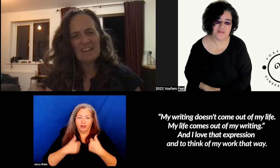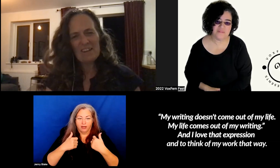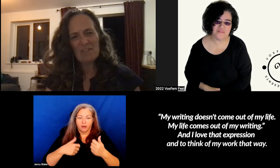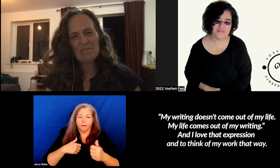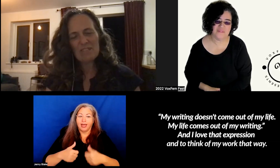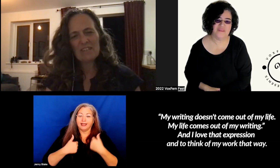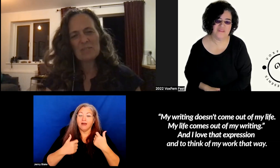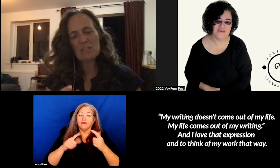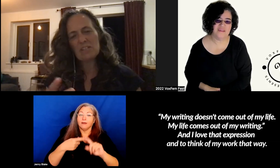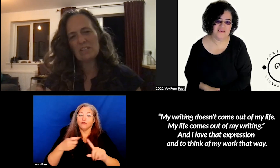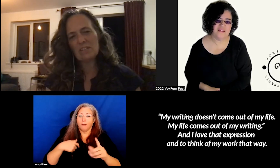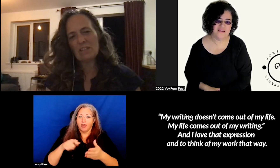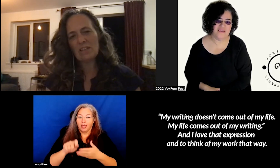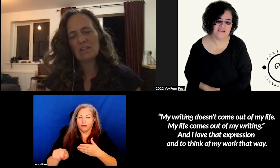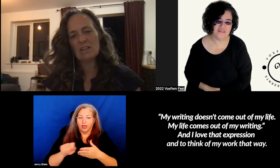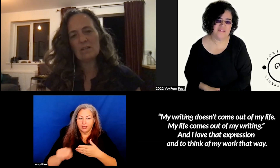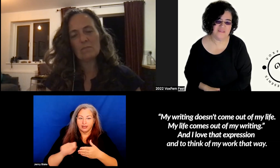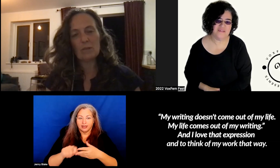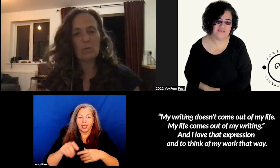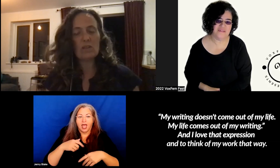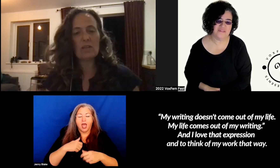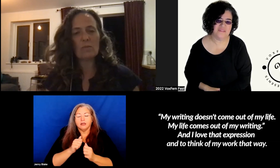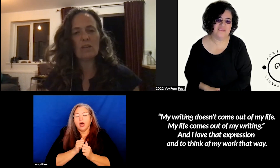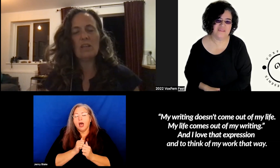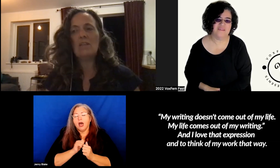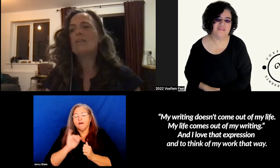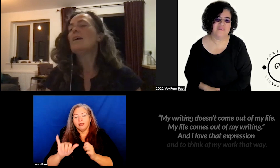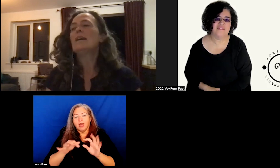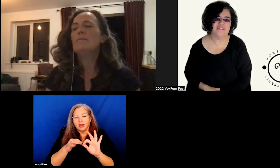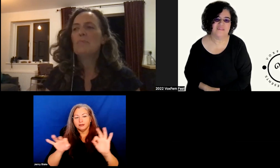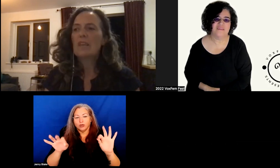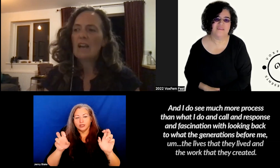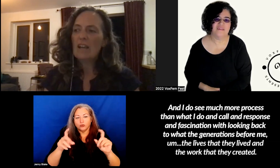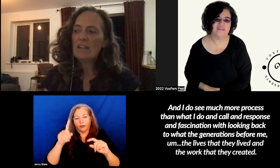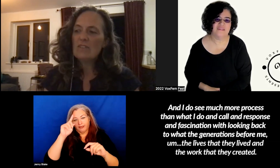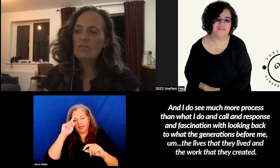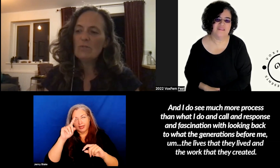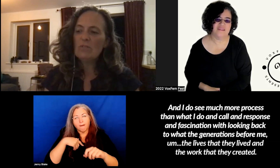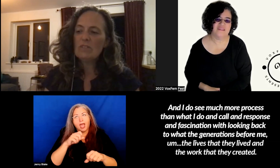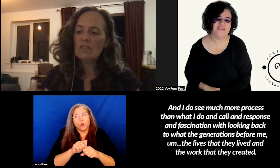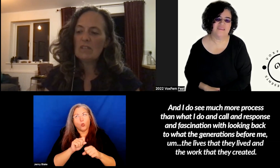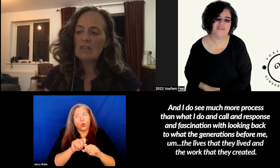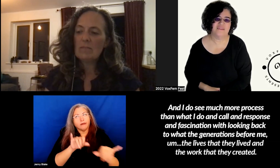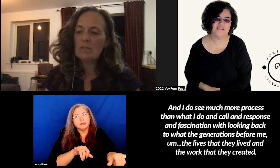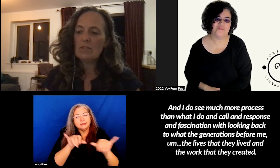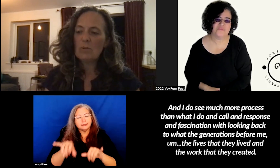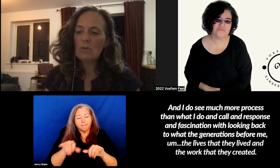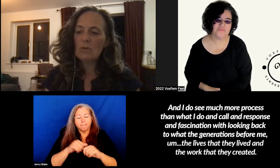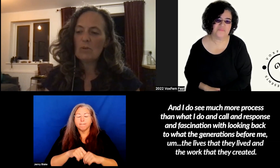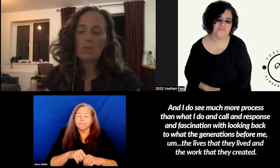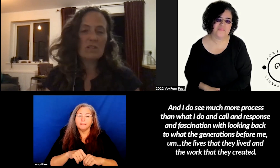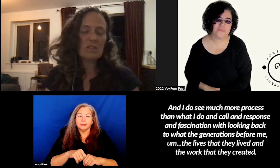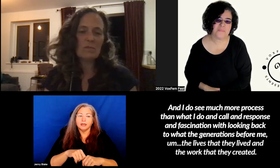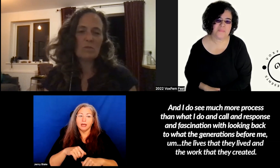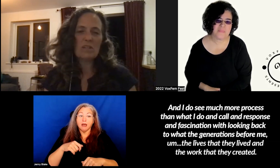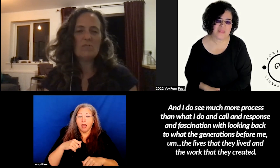And I love that expression, and to think of my work that way. And I do see much more